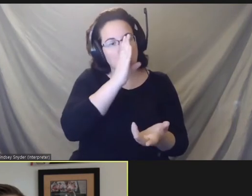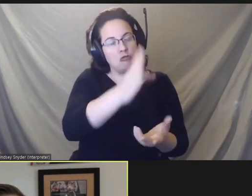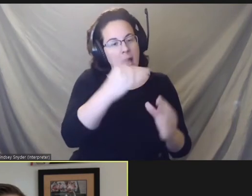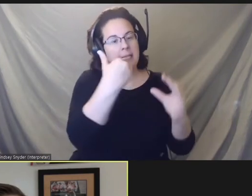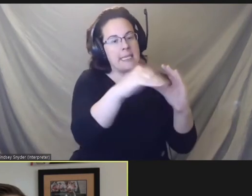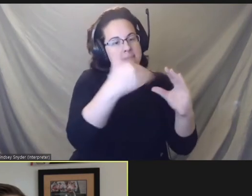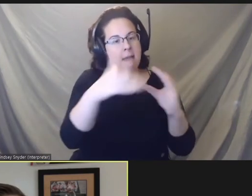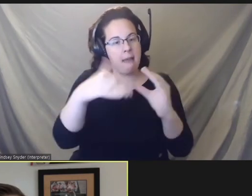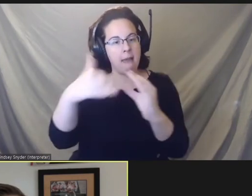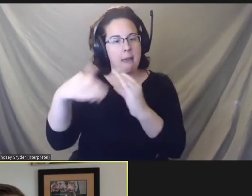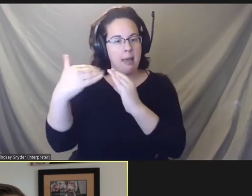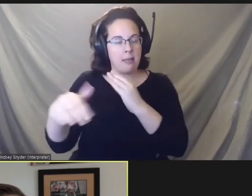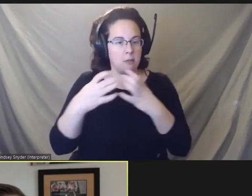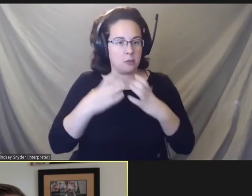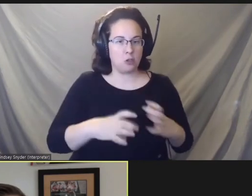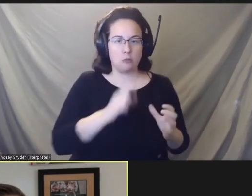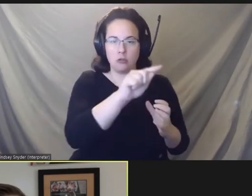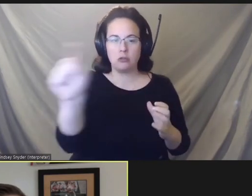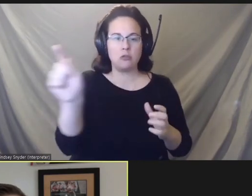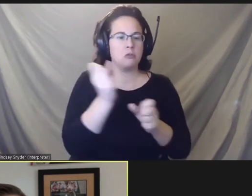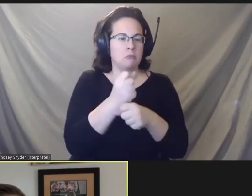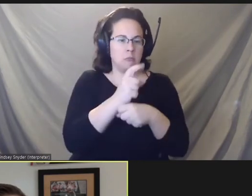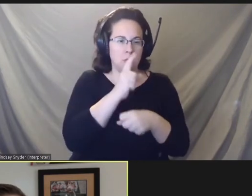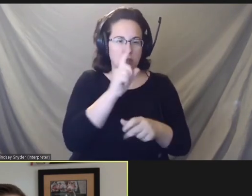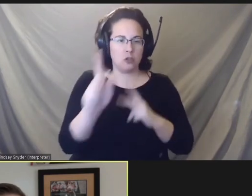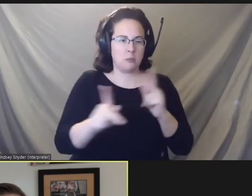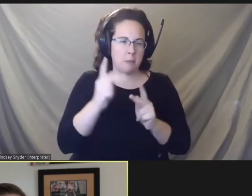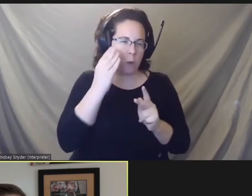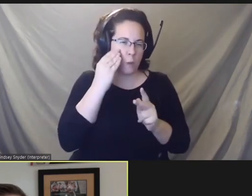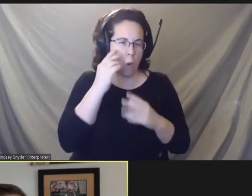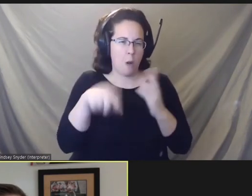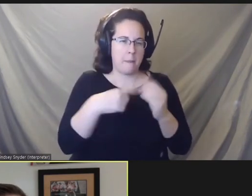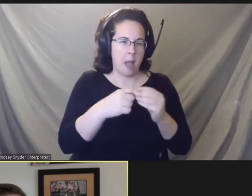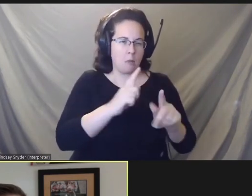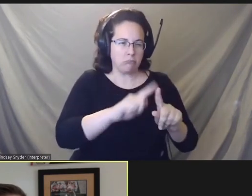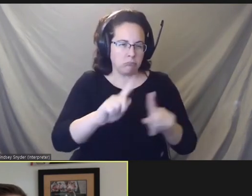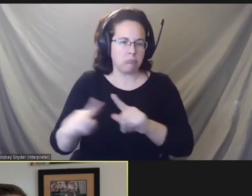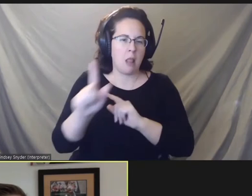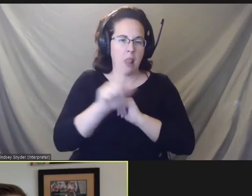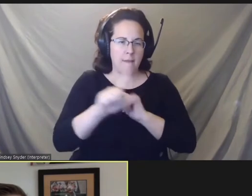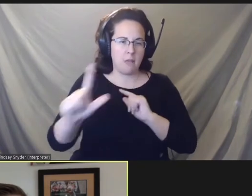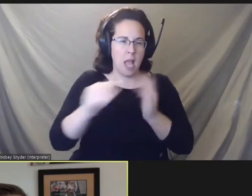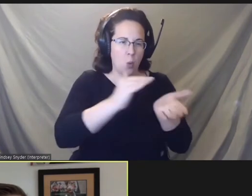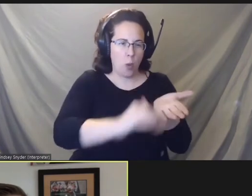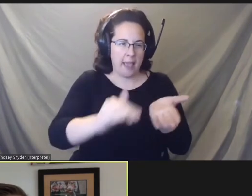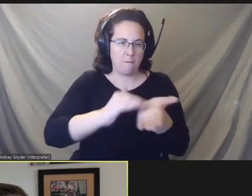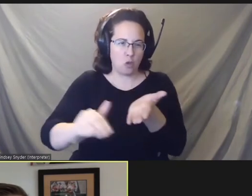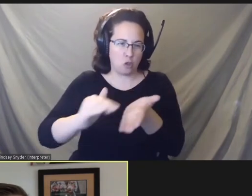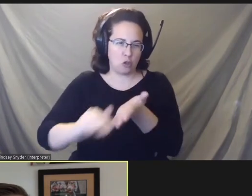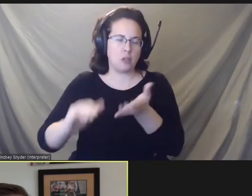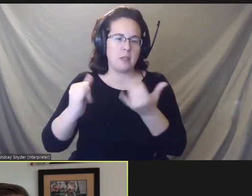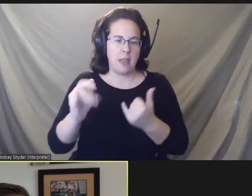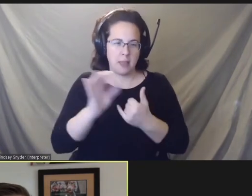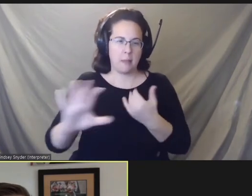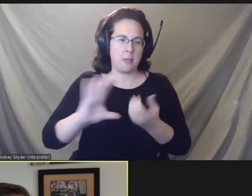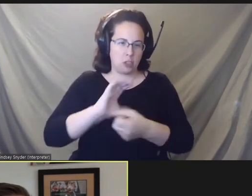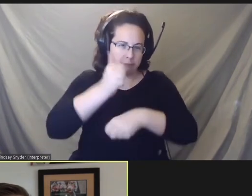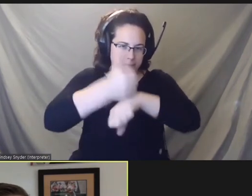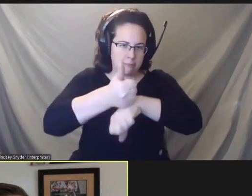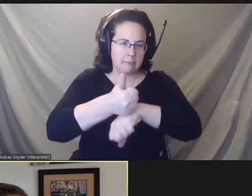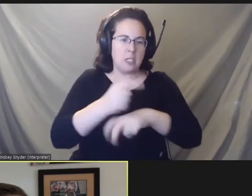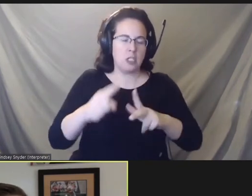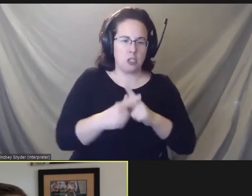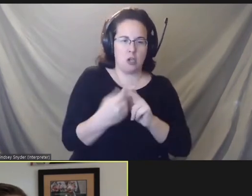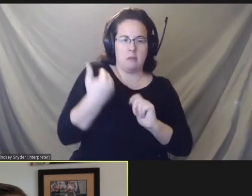sure people are aware of some of the many Lifeline waivers that the commission has put into effect starting back in